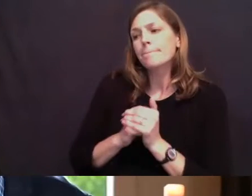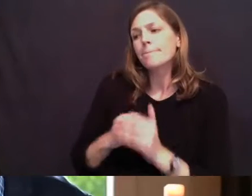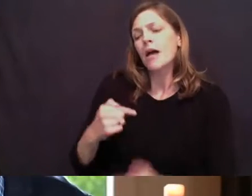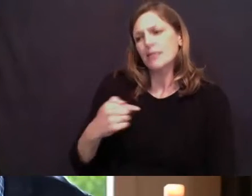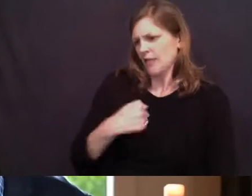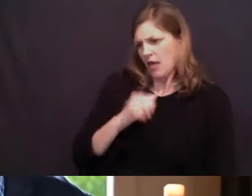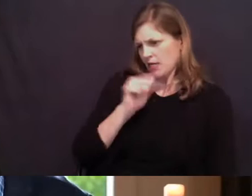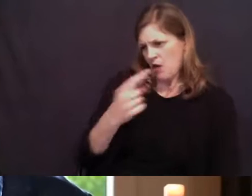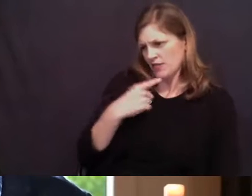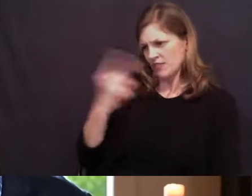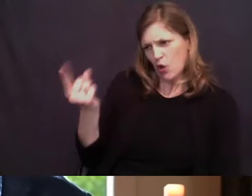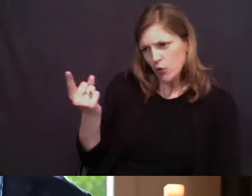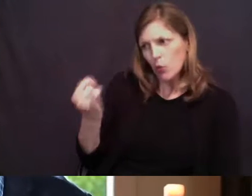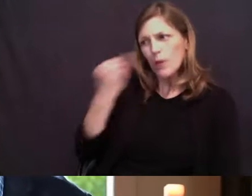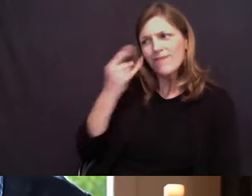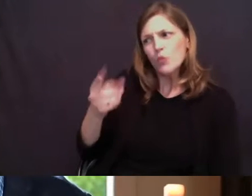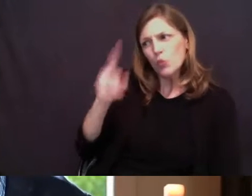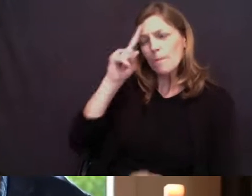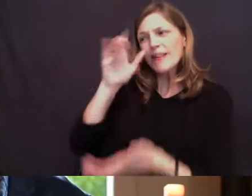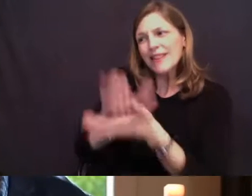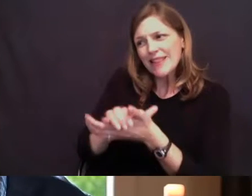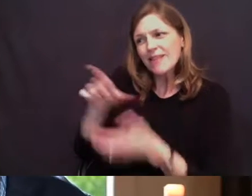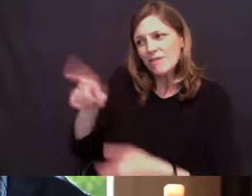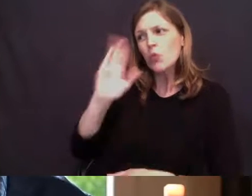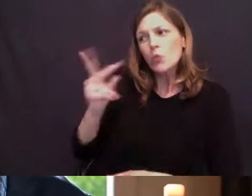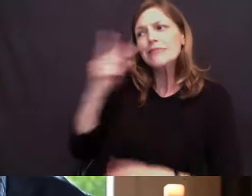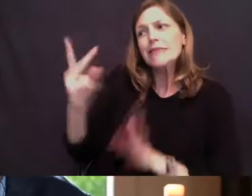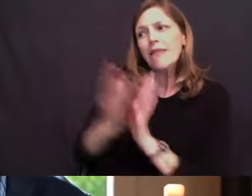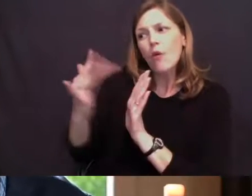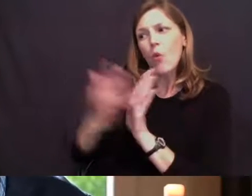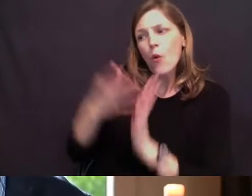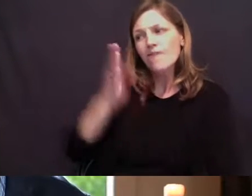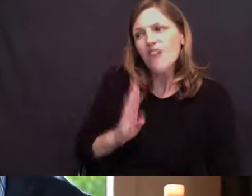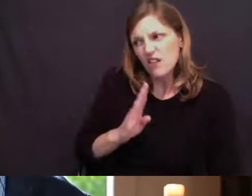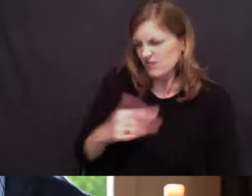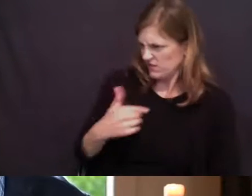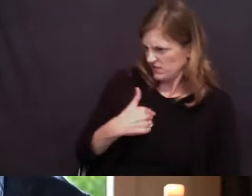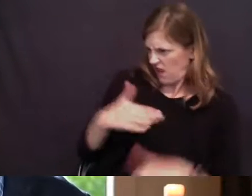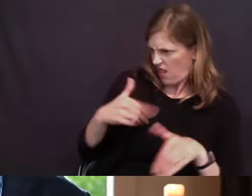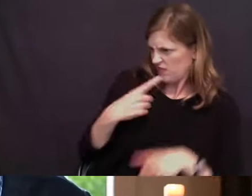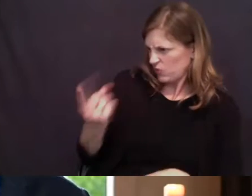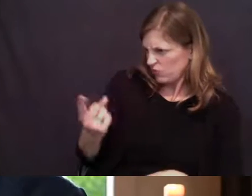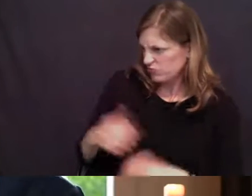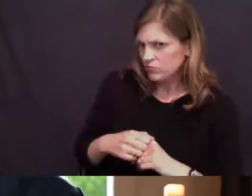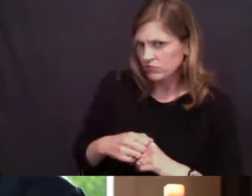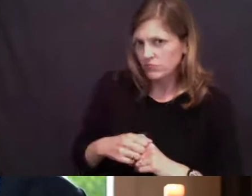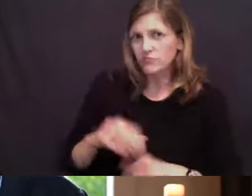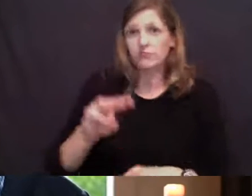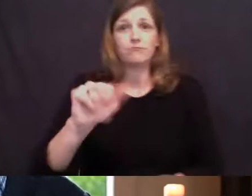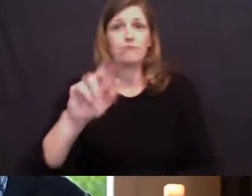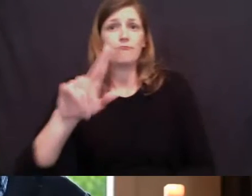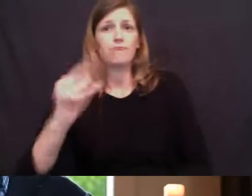you that if you believed, you would see the glory of God? Did I not tell you? Martha doesn't